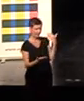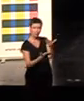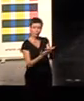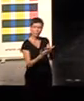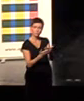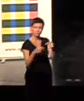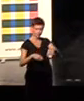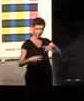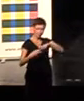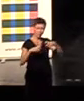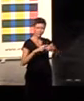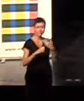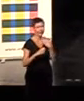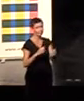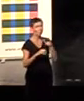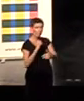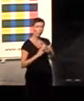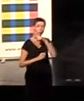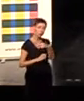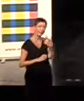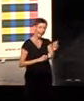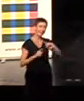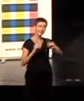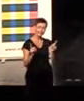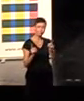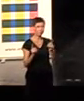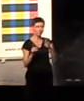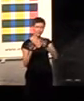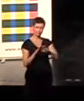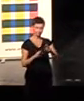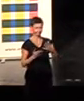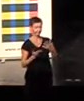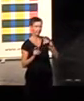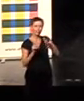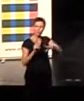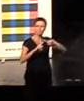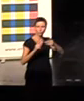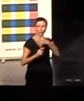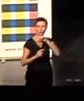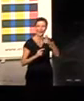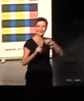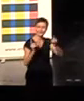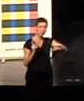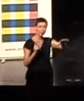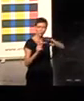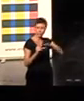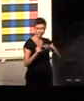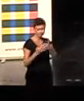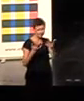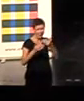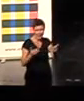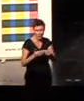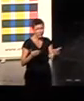in brussels wie het moderne handed en eighty nationaliteit multiway liedje met many languages spoken